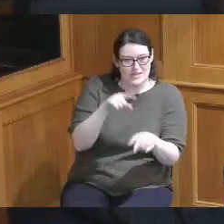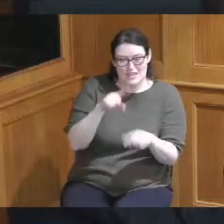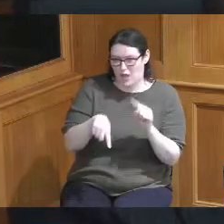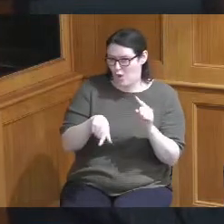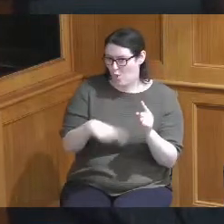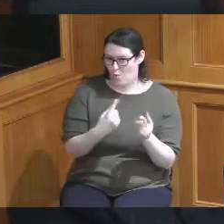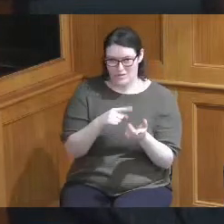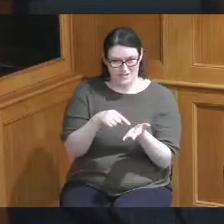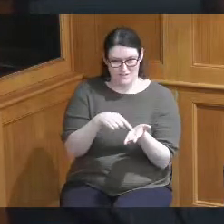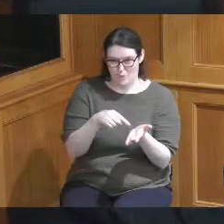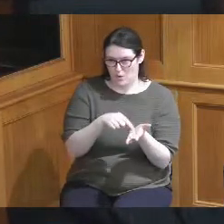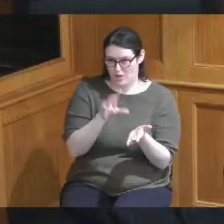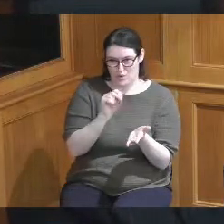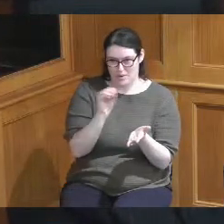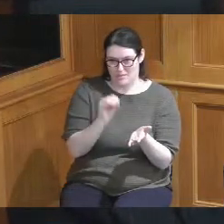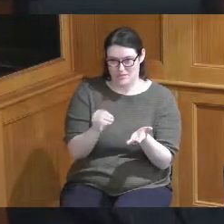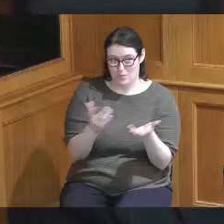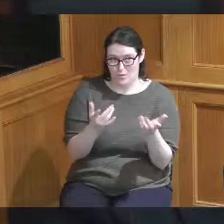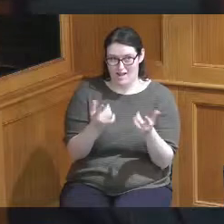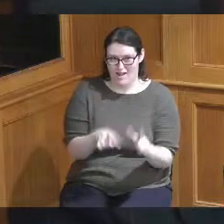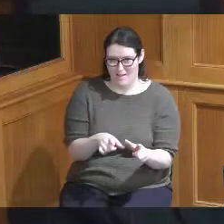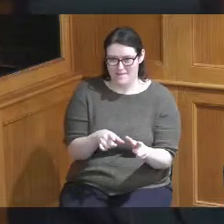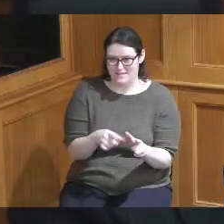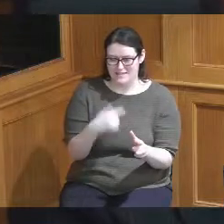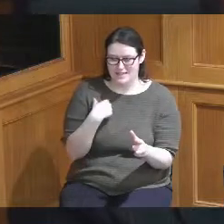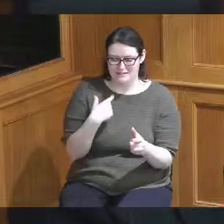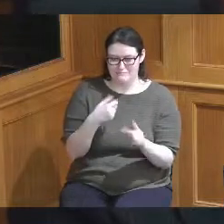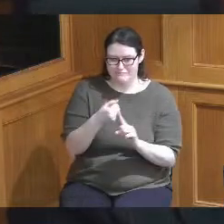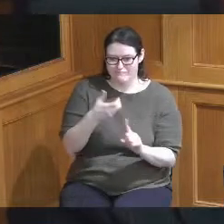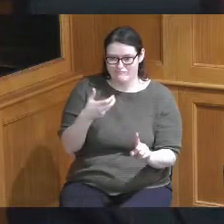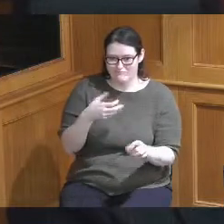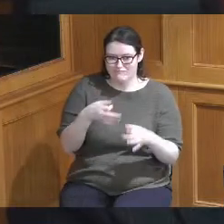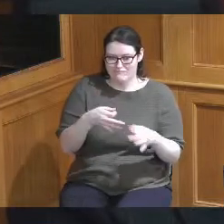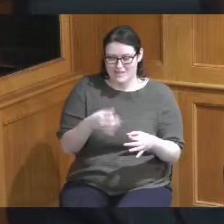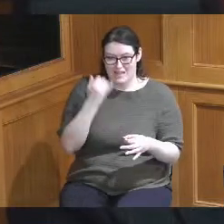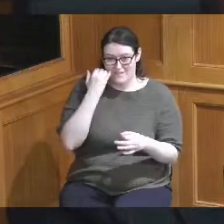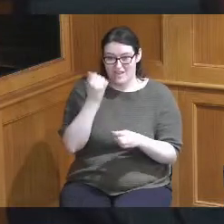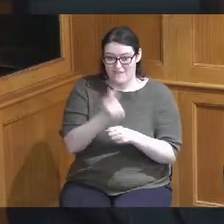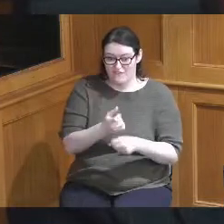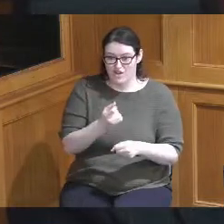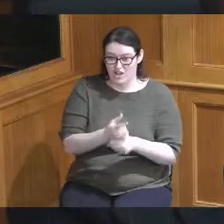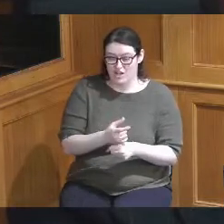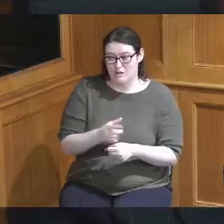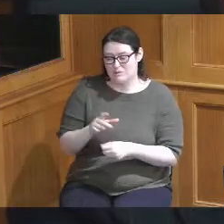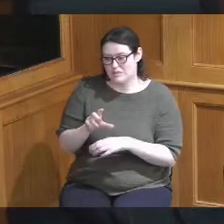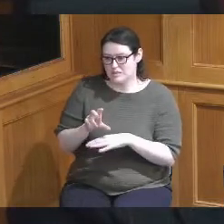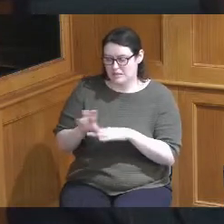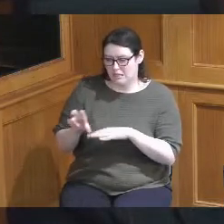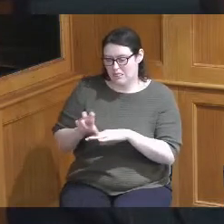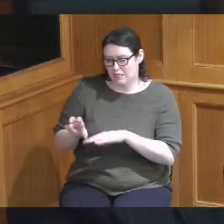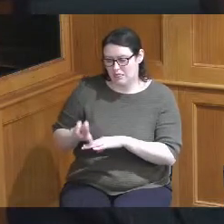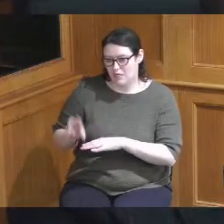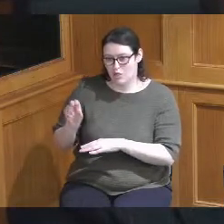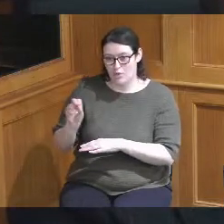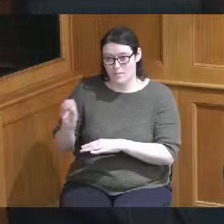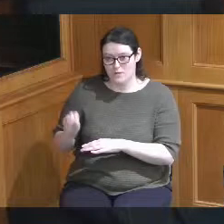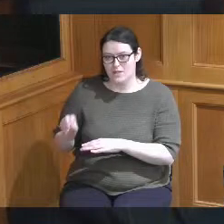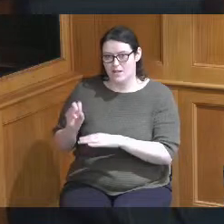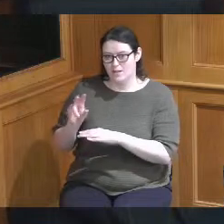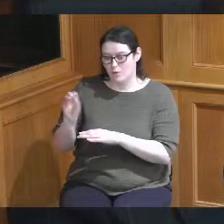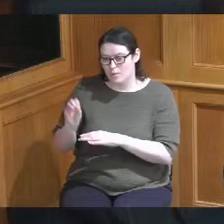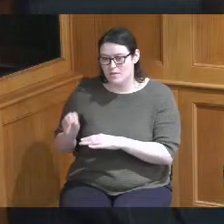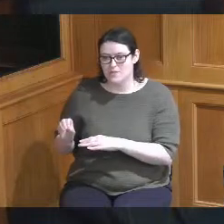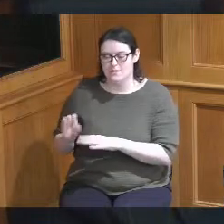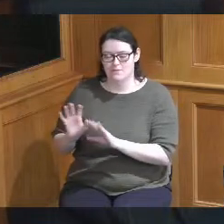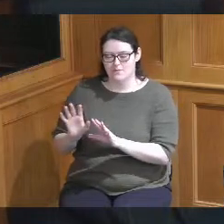30%. I just described to you what happens if we do that year over year, and we just can't afford it. And so I'm glad